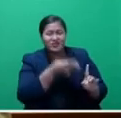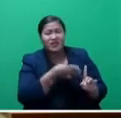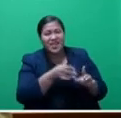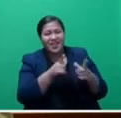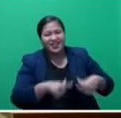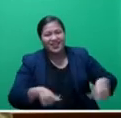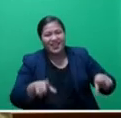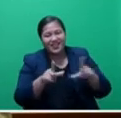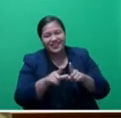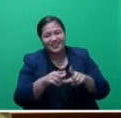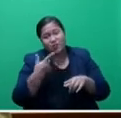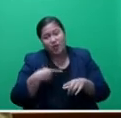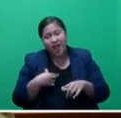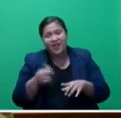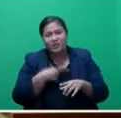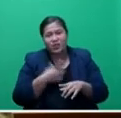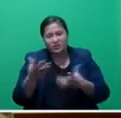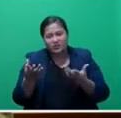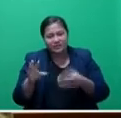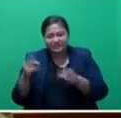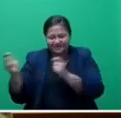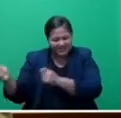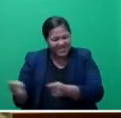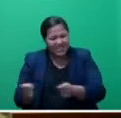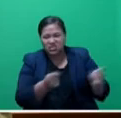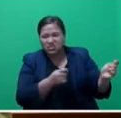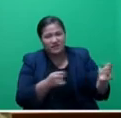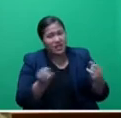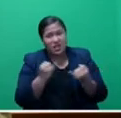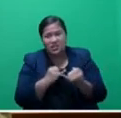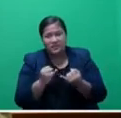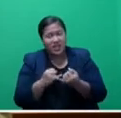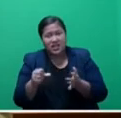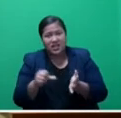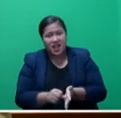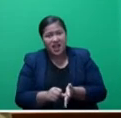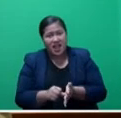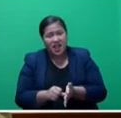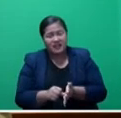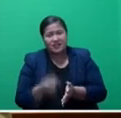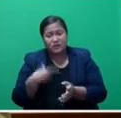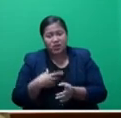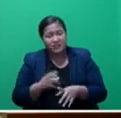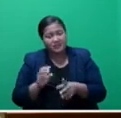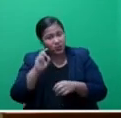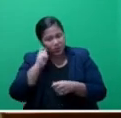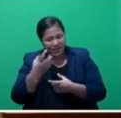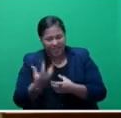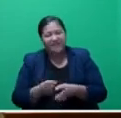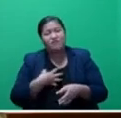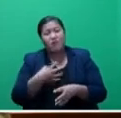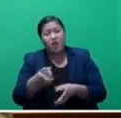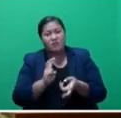sure demographic shift is highly likely to cause a number of geopolitical and socio-economic problems which